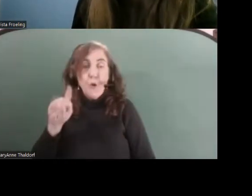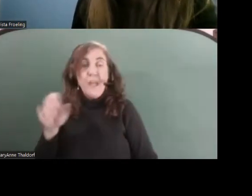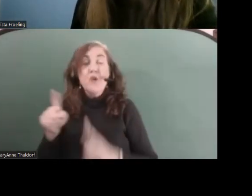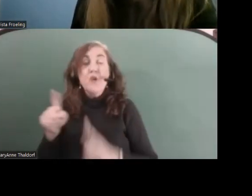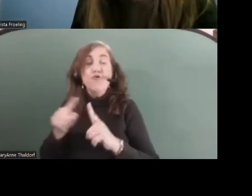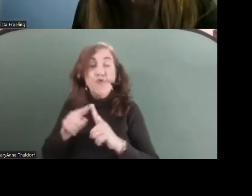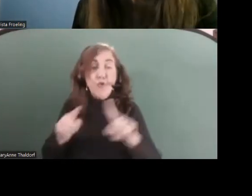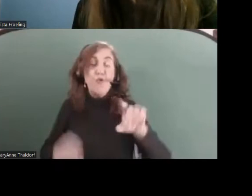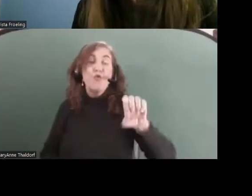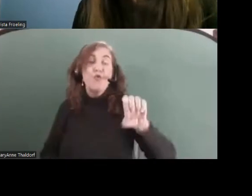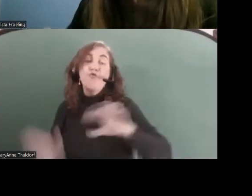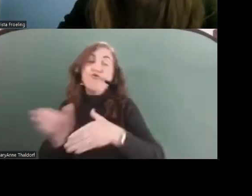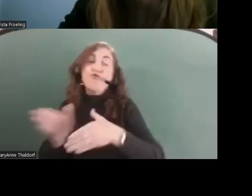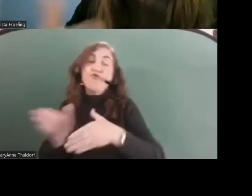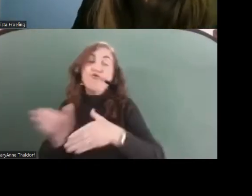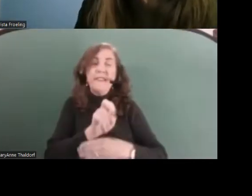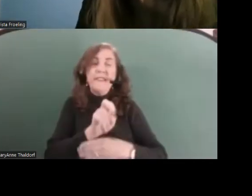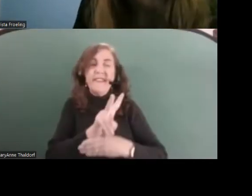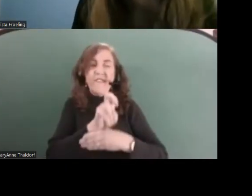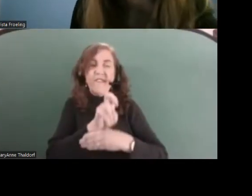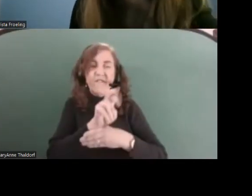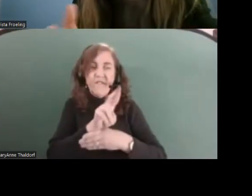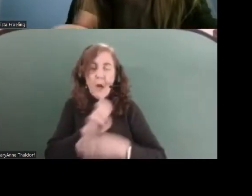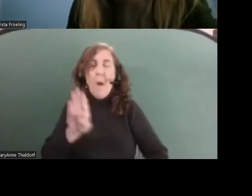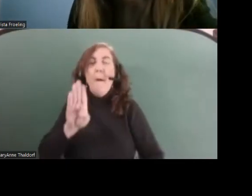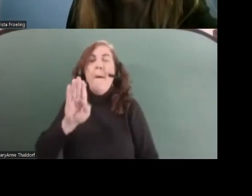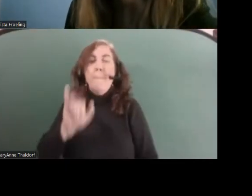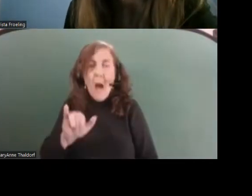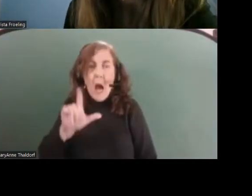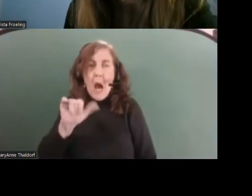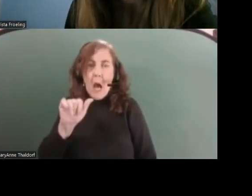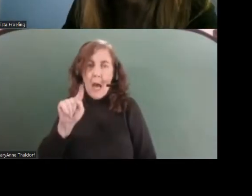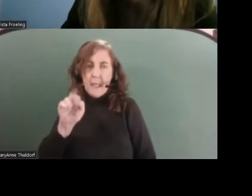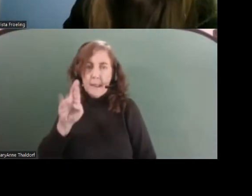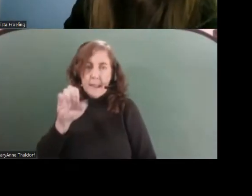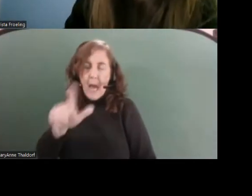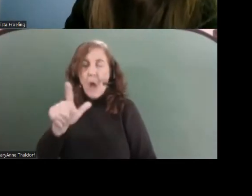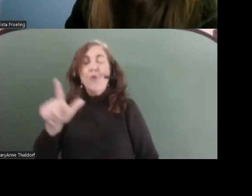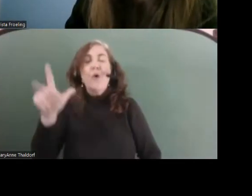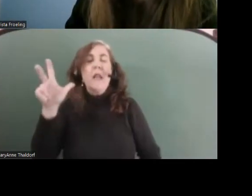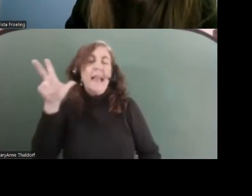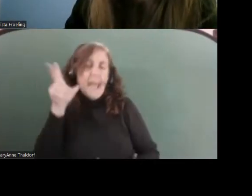loss. Most likely sensory neuro, but we don't know until we do bone conduction.